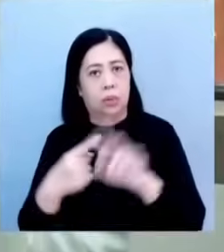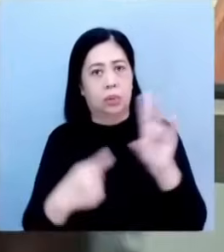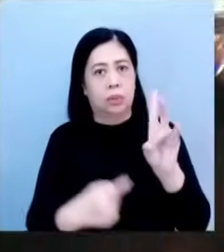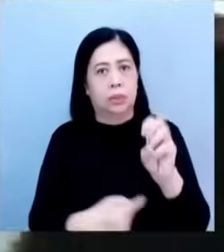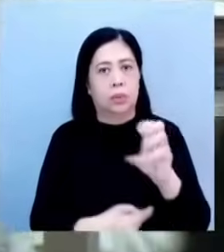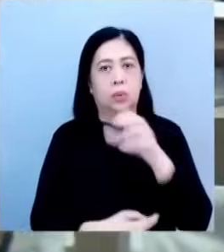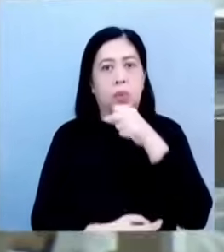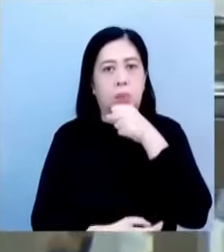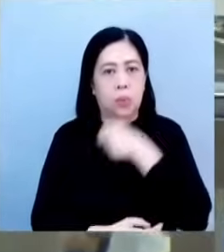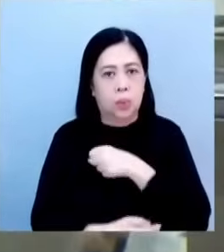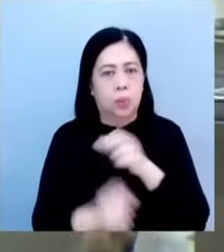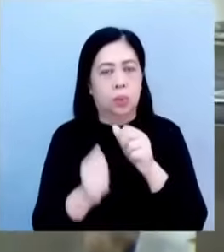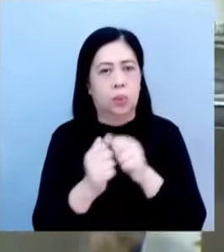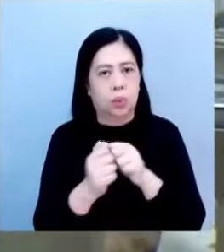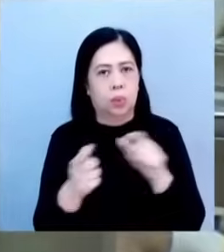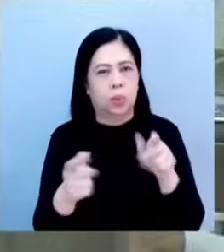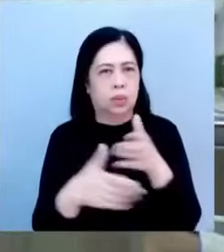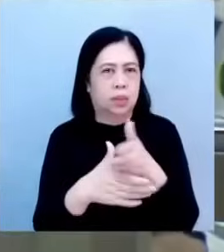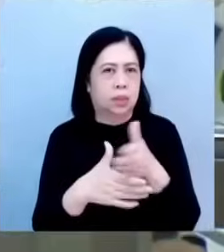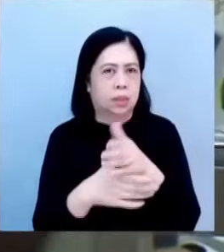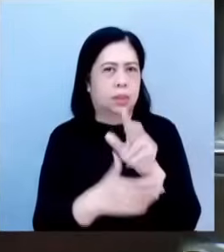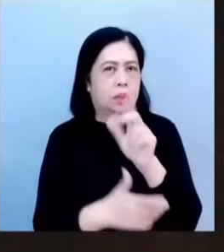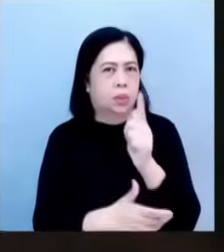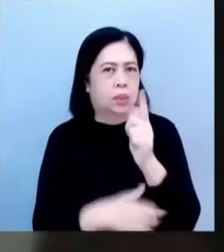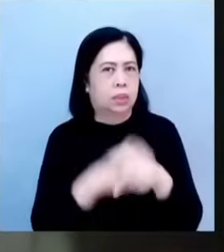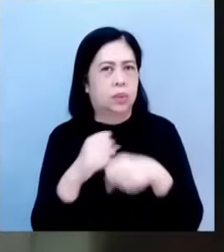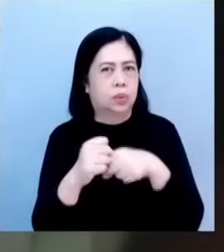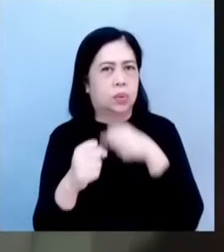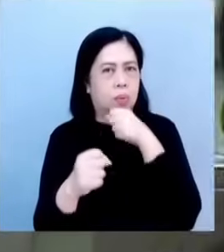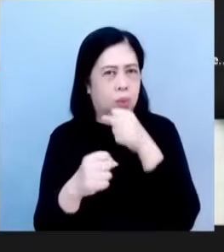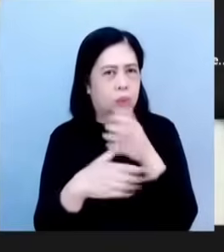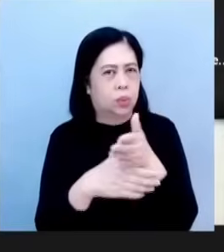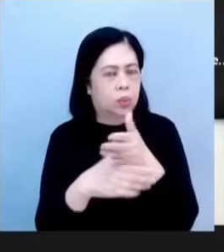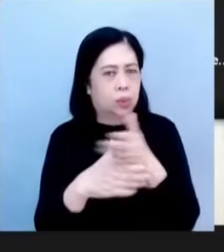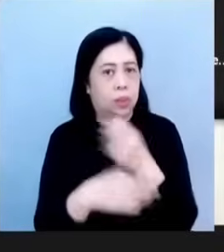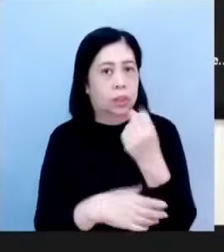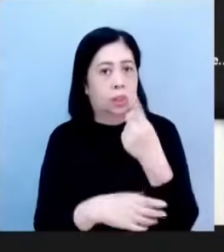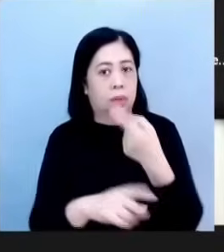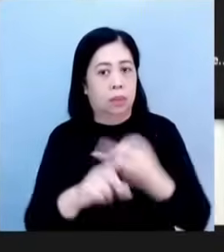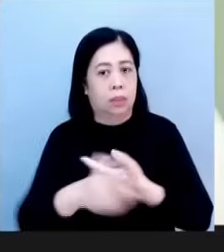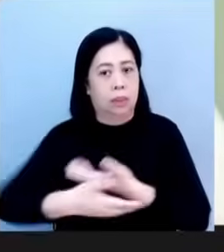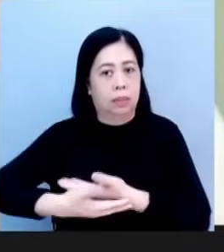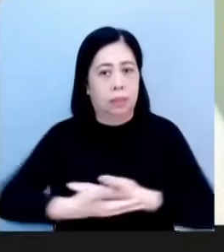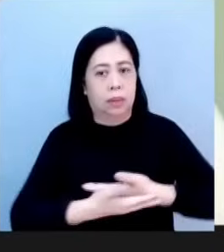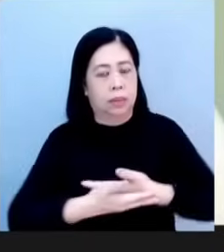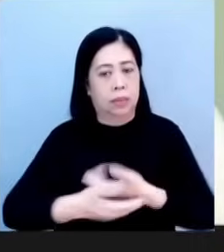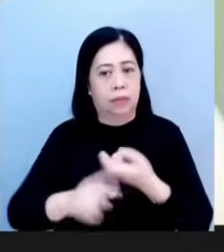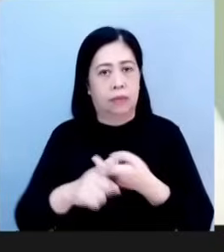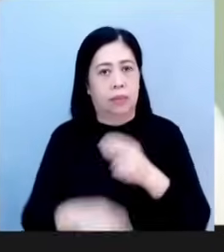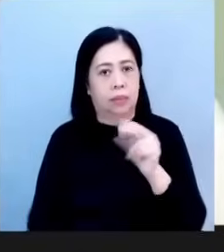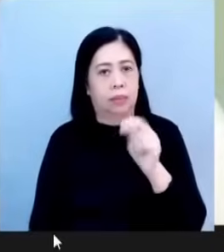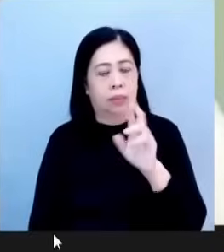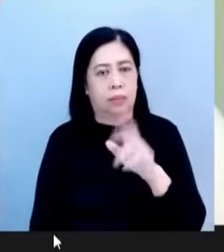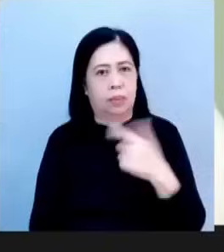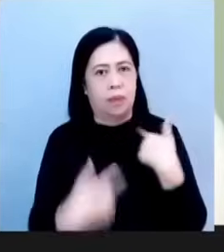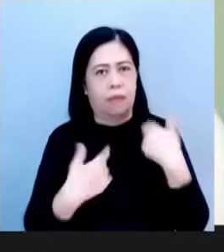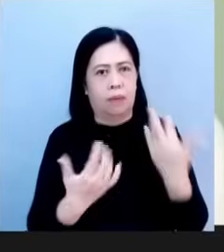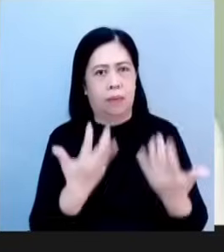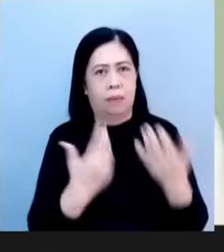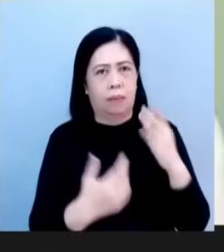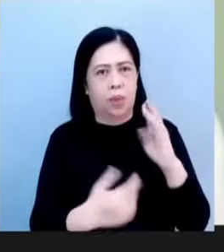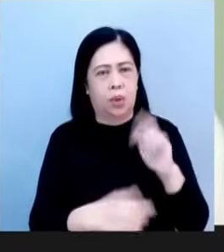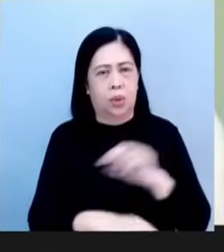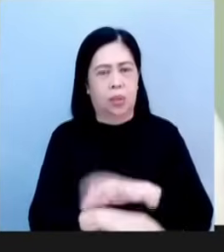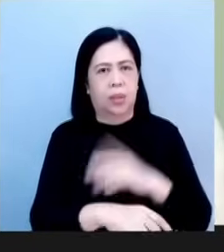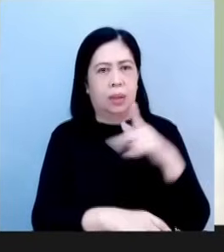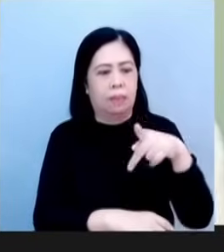old, with the median age at 20 years old. The 11-month-old baby from the National Capital Region got burns because of a